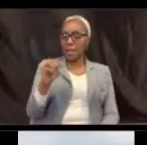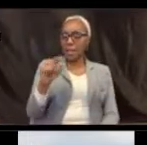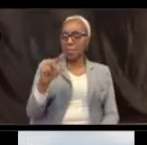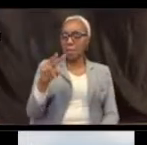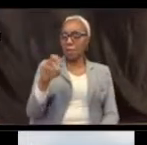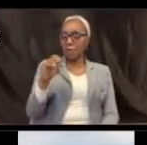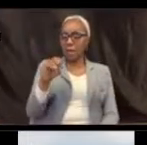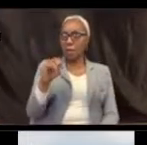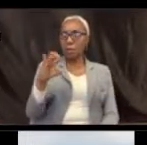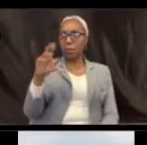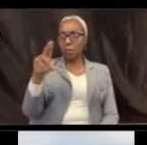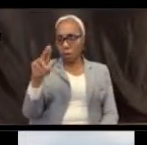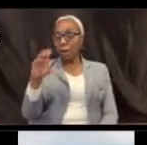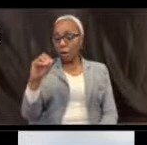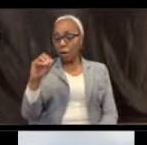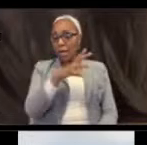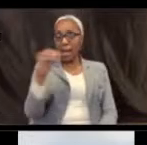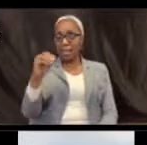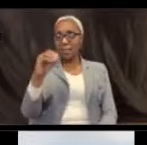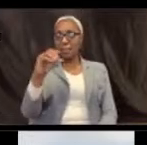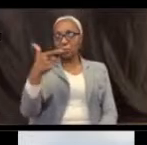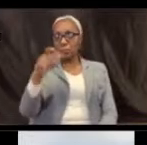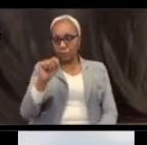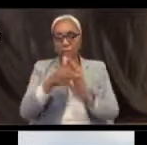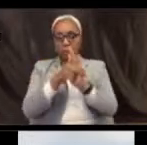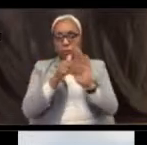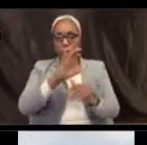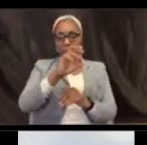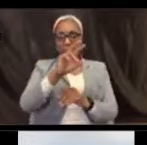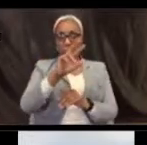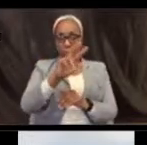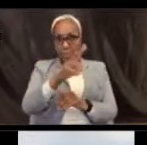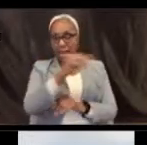Springs are zones C3 and C2.